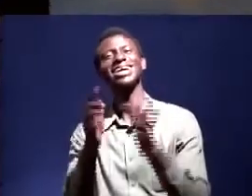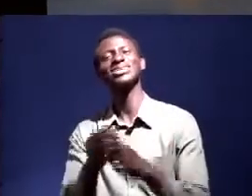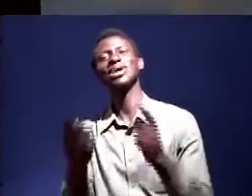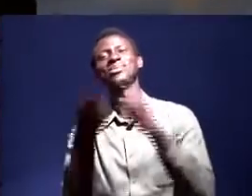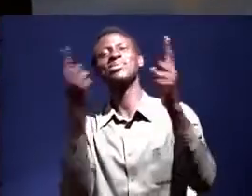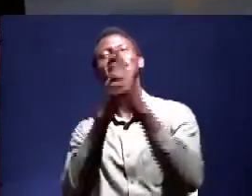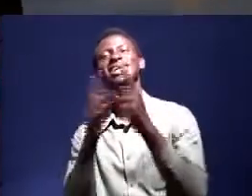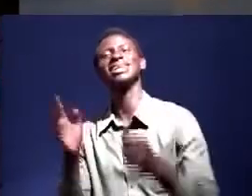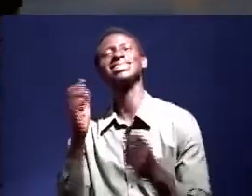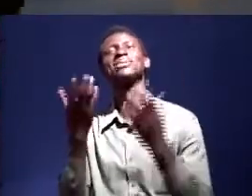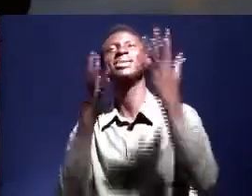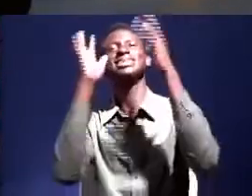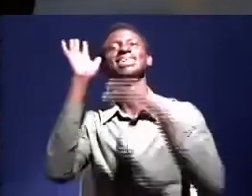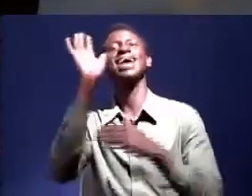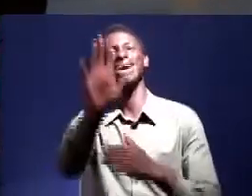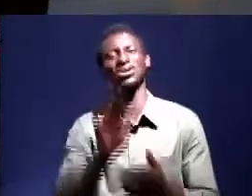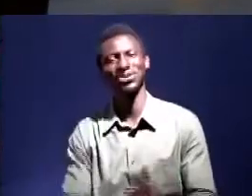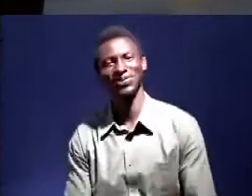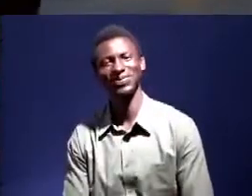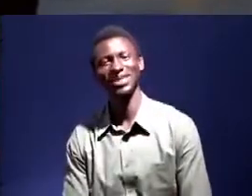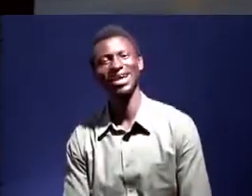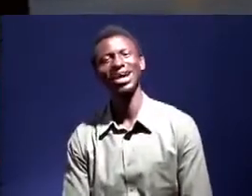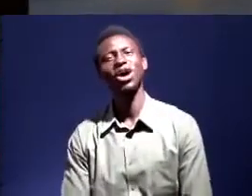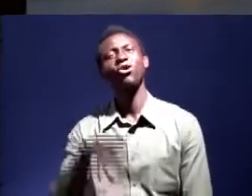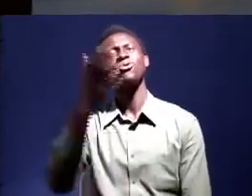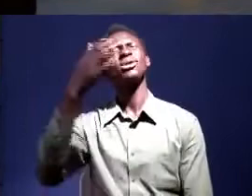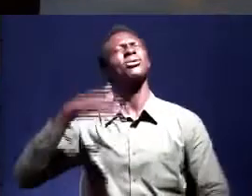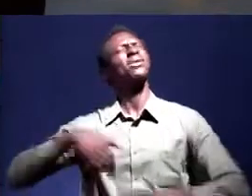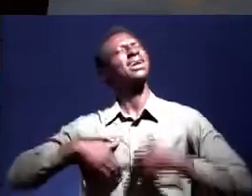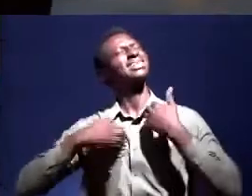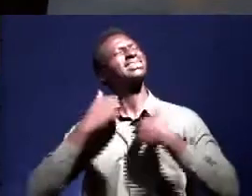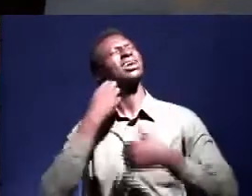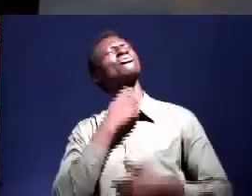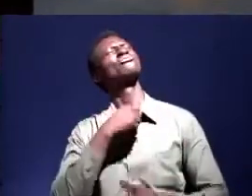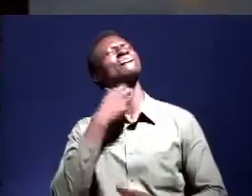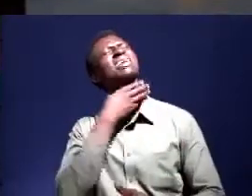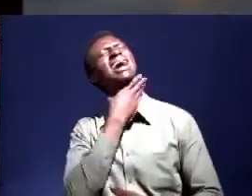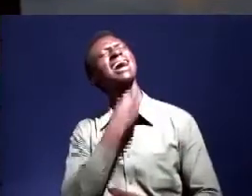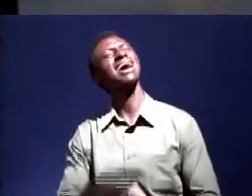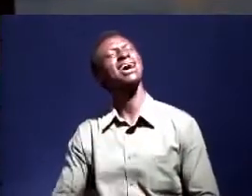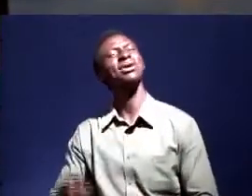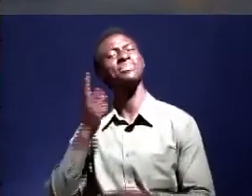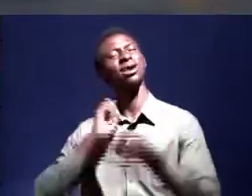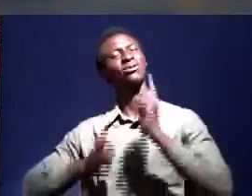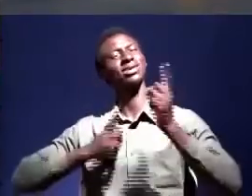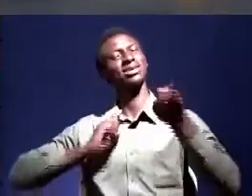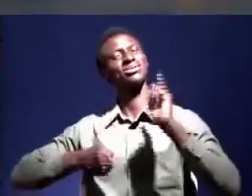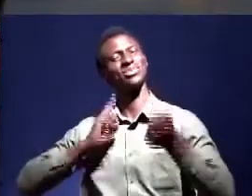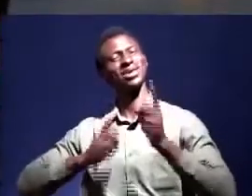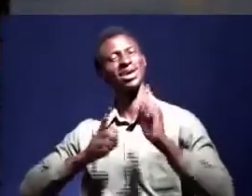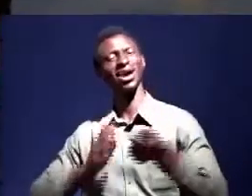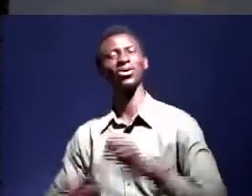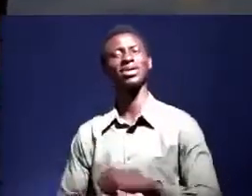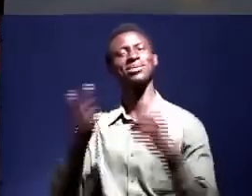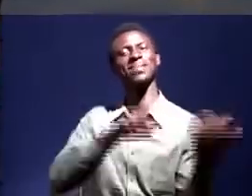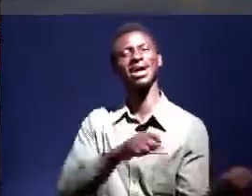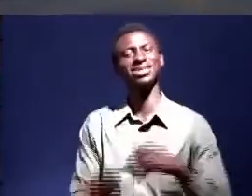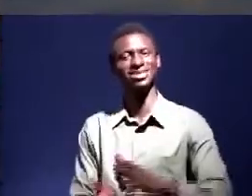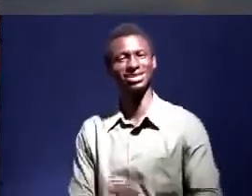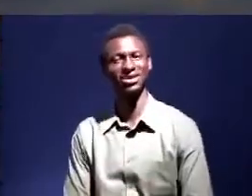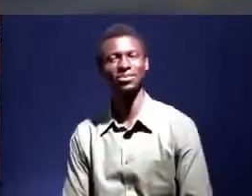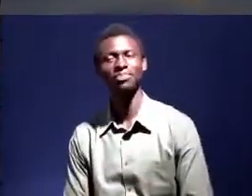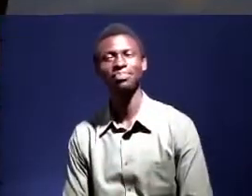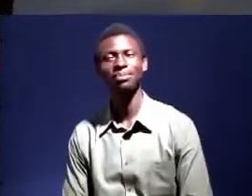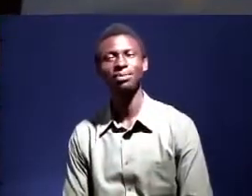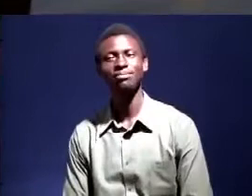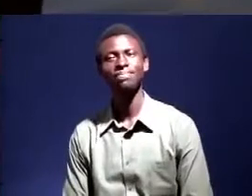anapobadilisha maisha. You want to run to the water. Una shauku ya kukimbia kwenye maji. Let me tell you about an amazing baptism. Hebu niwaambie